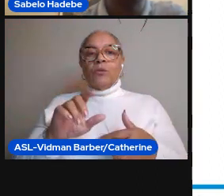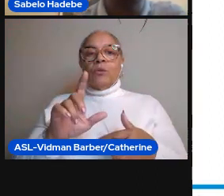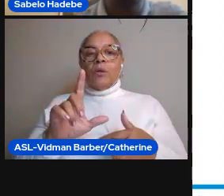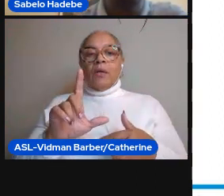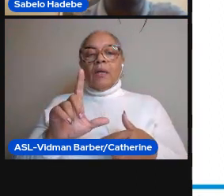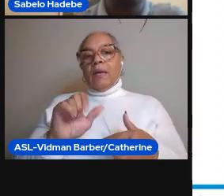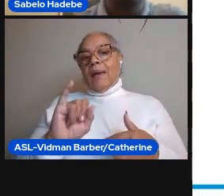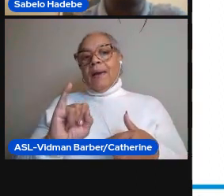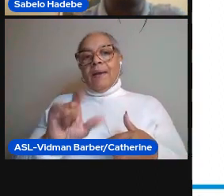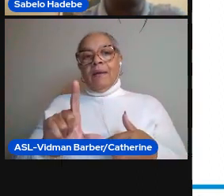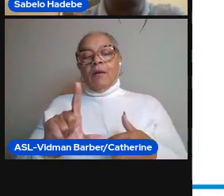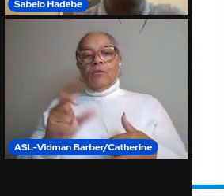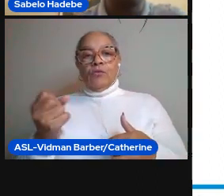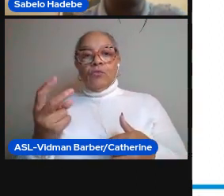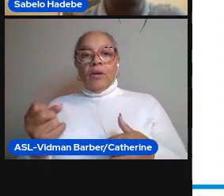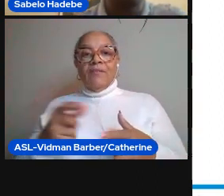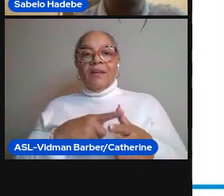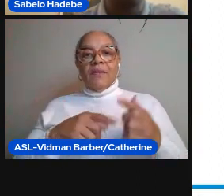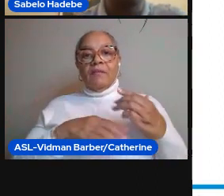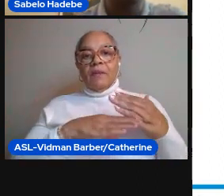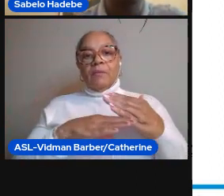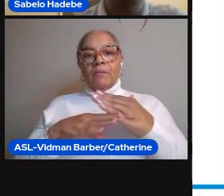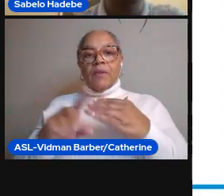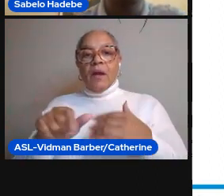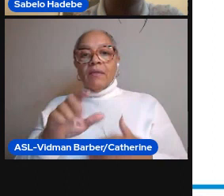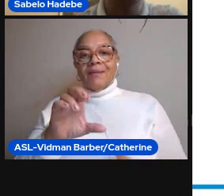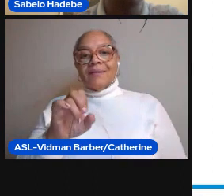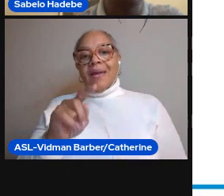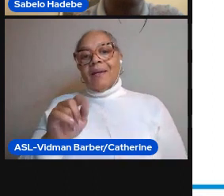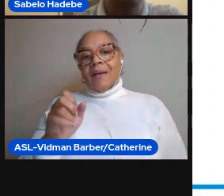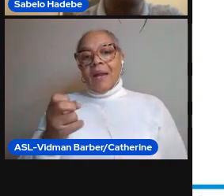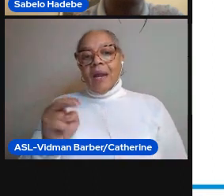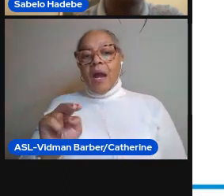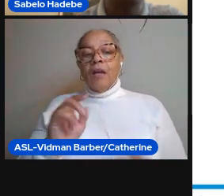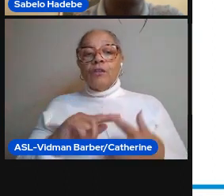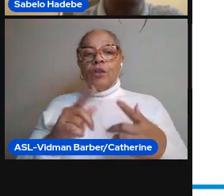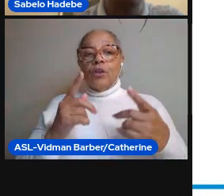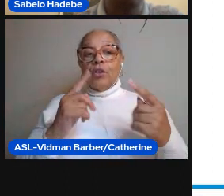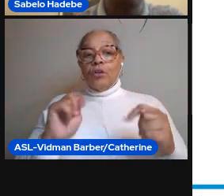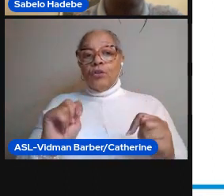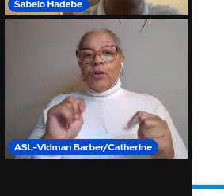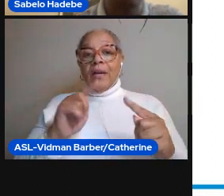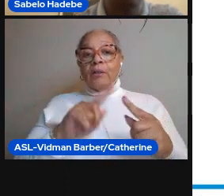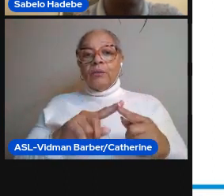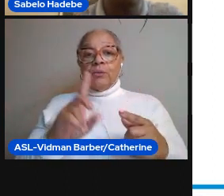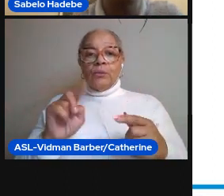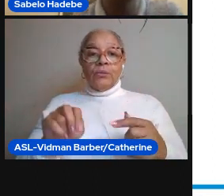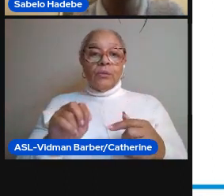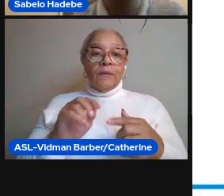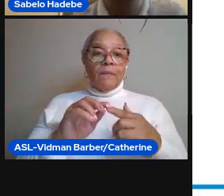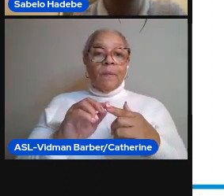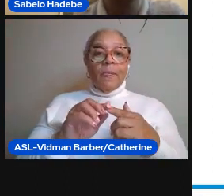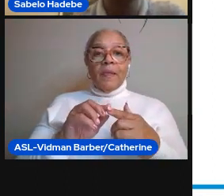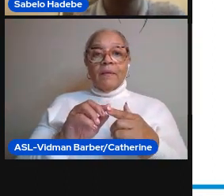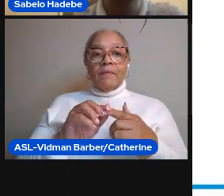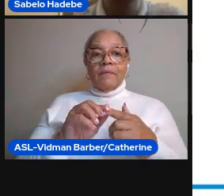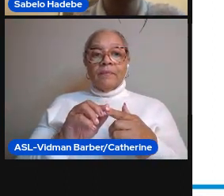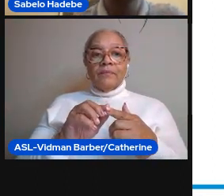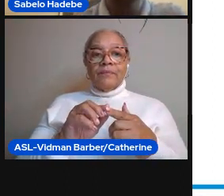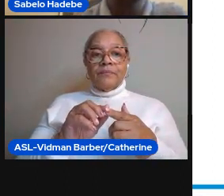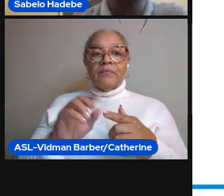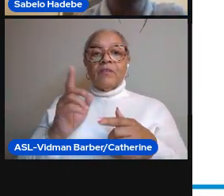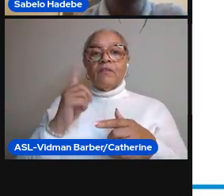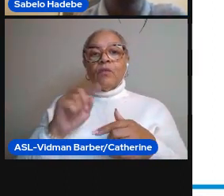and also inhibiting the other cytokines or interleukin-4. So you drive them to either Th1, Th2, or